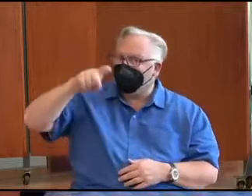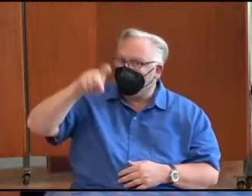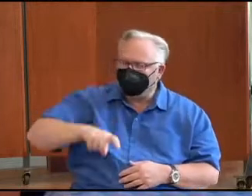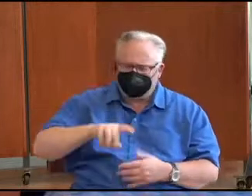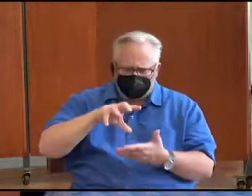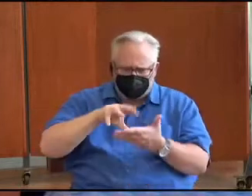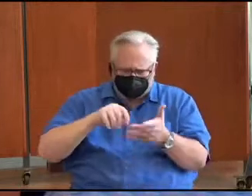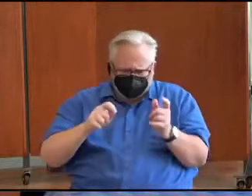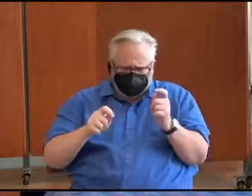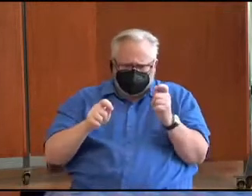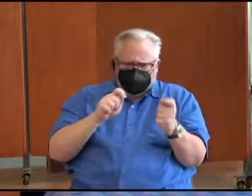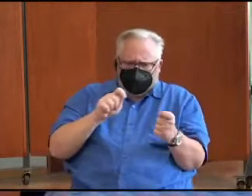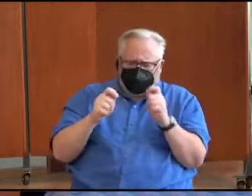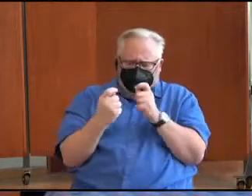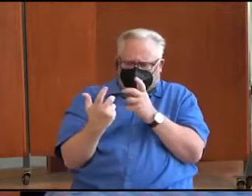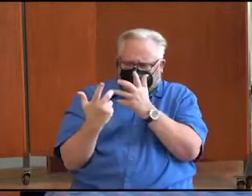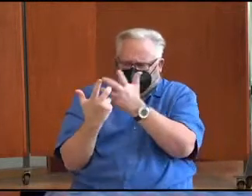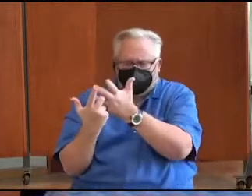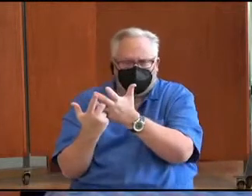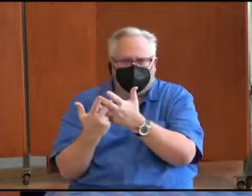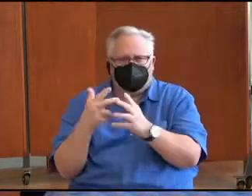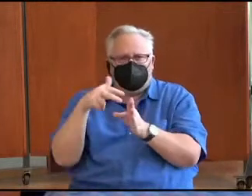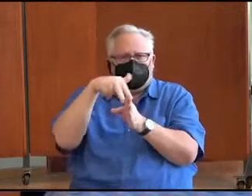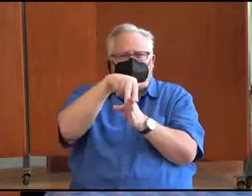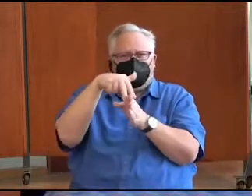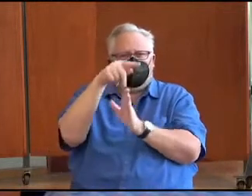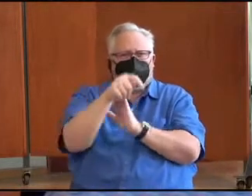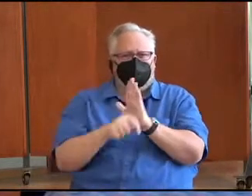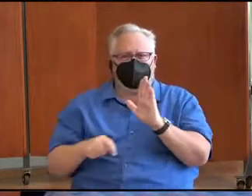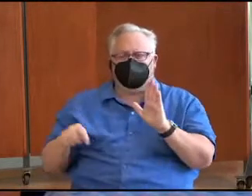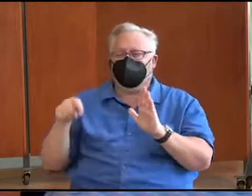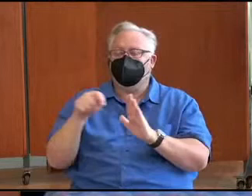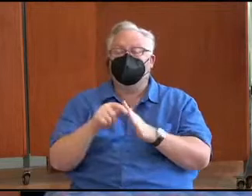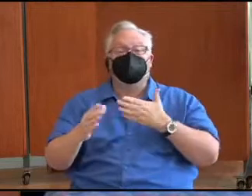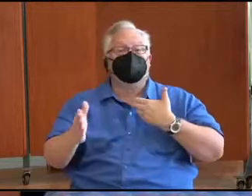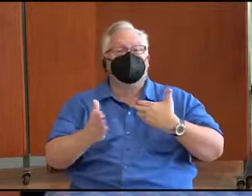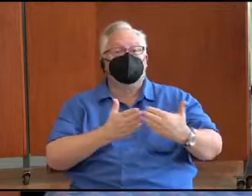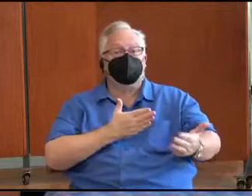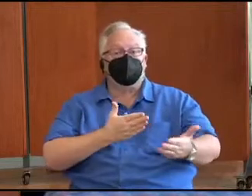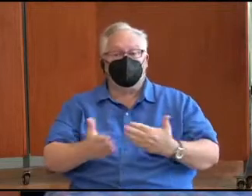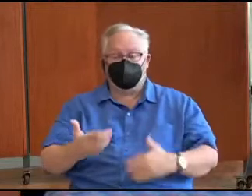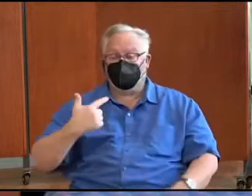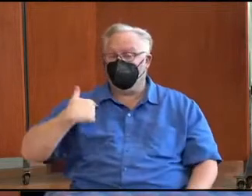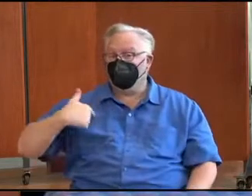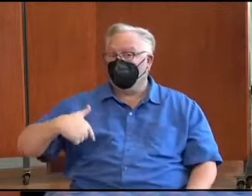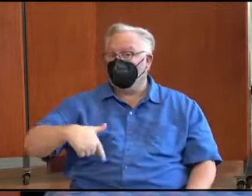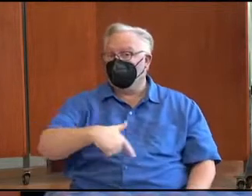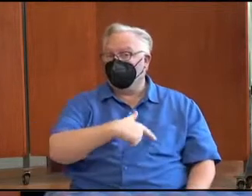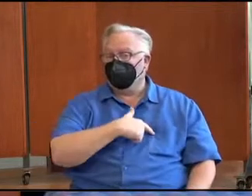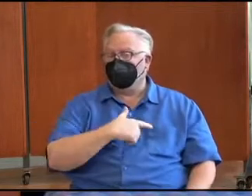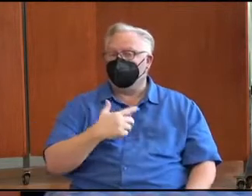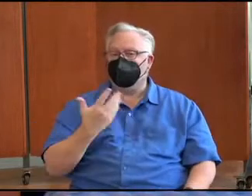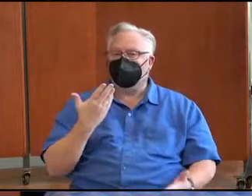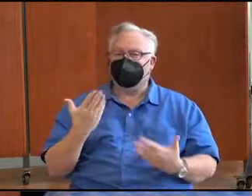in-between. And as much as we may be weary of